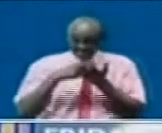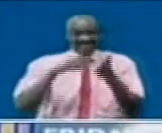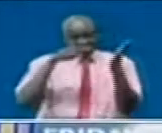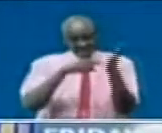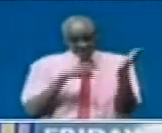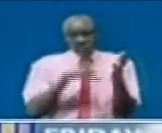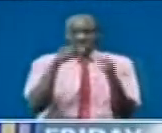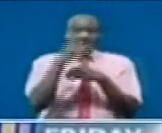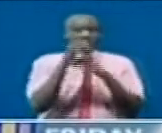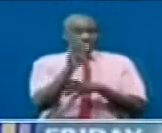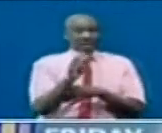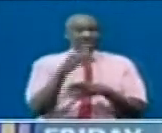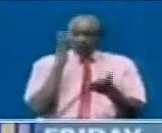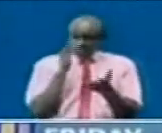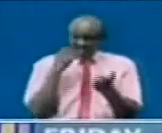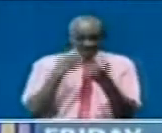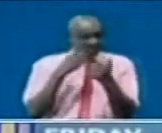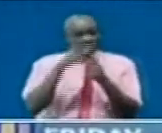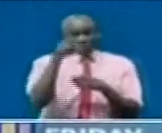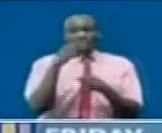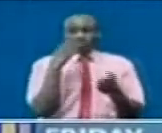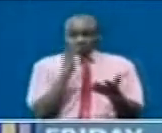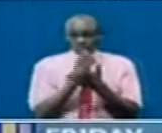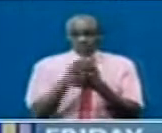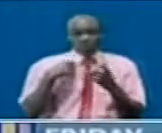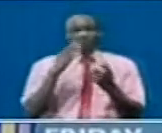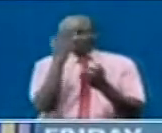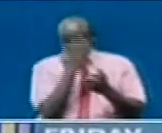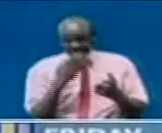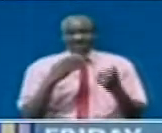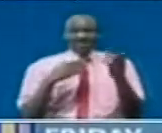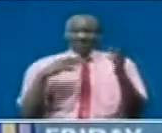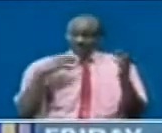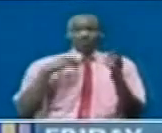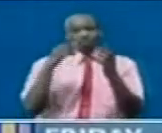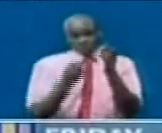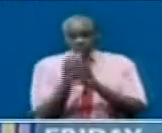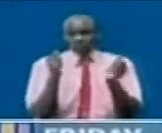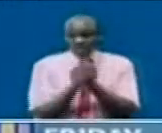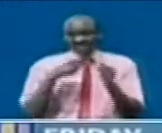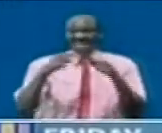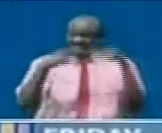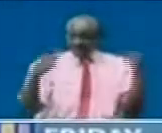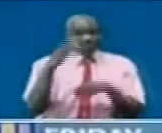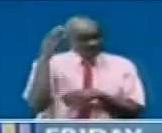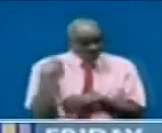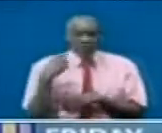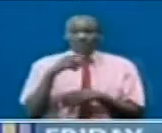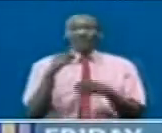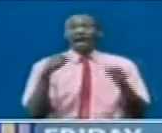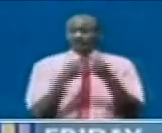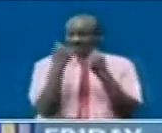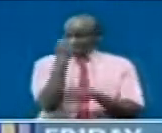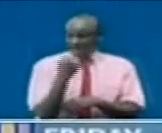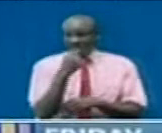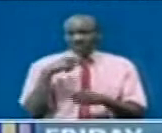their country. It was obviously very difficult for them having to face the people who they have grown knowing as enemies, and this was happening in Maine, and they were